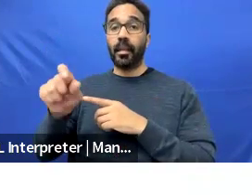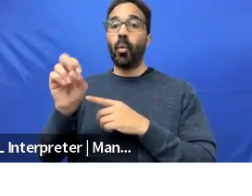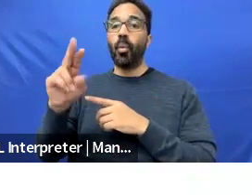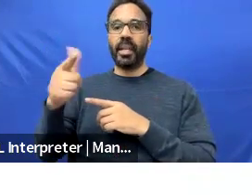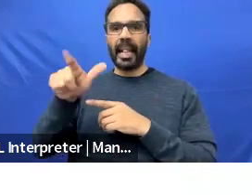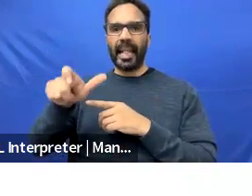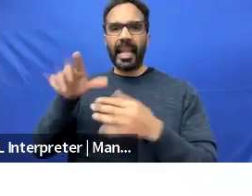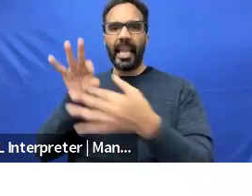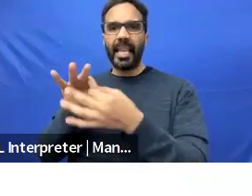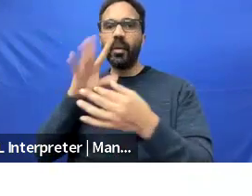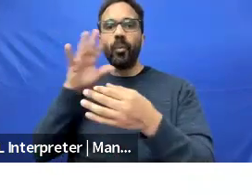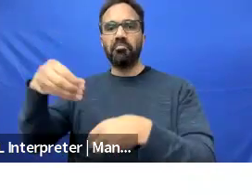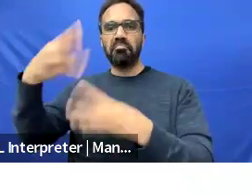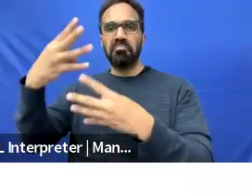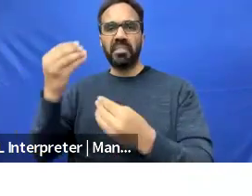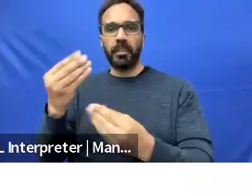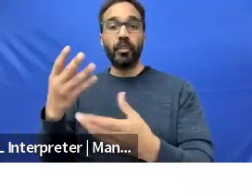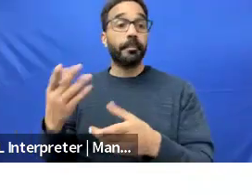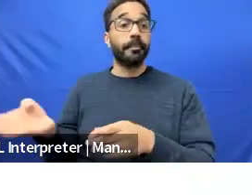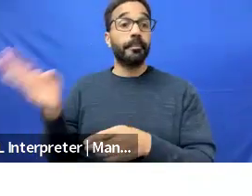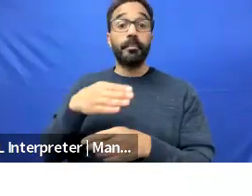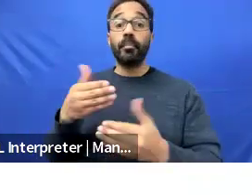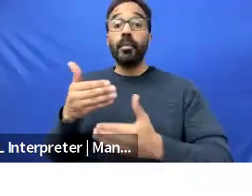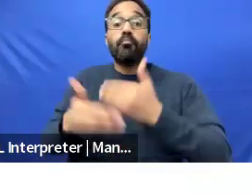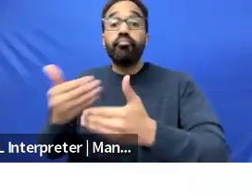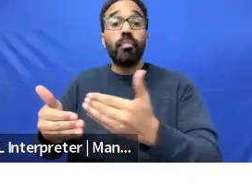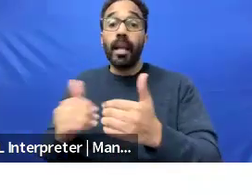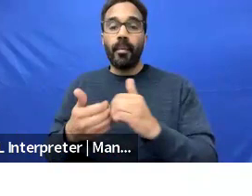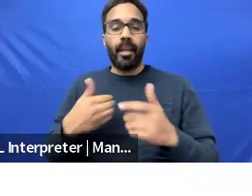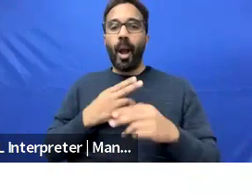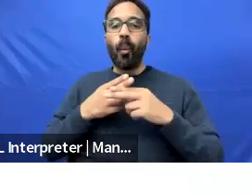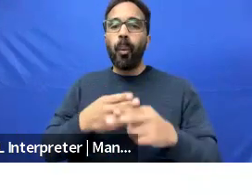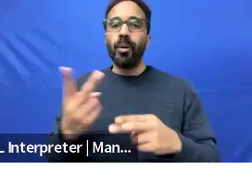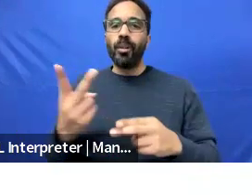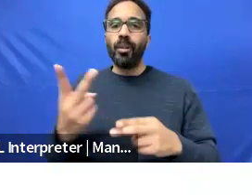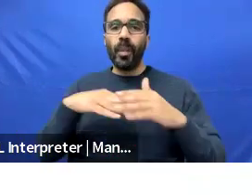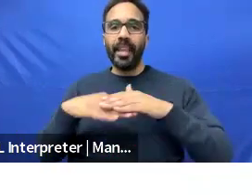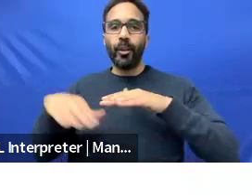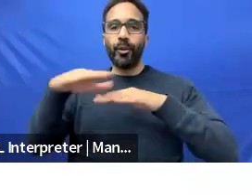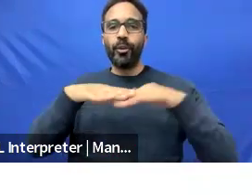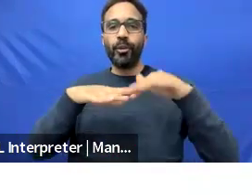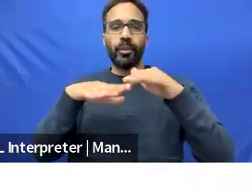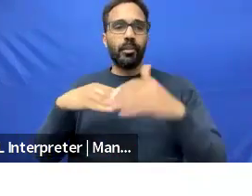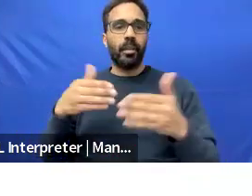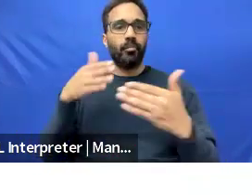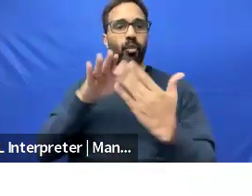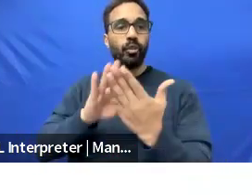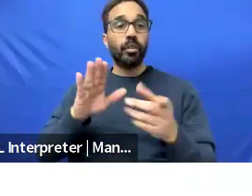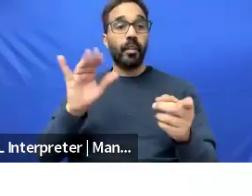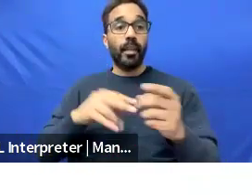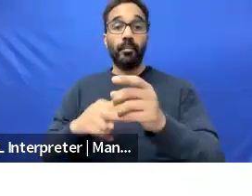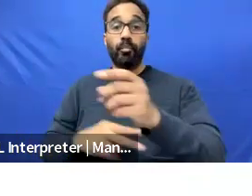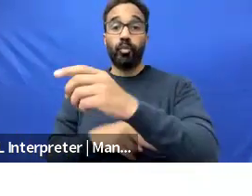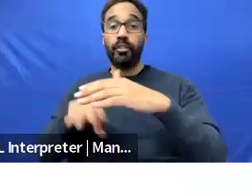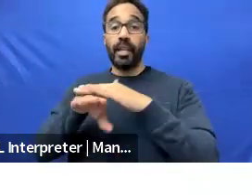through that. So this is why I say it's kind of a two-layered approach here. So the Bridge Access Program is something that